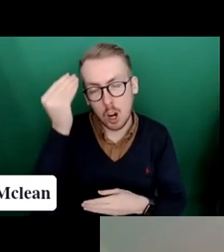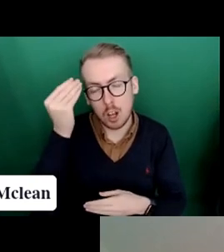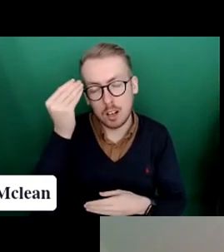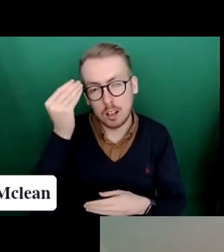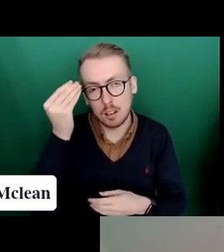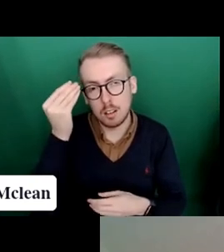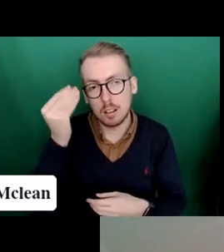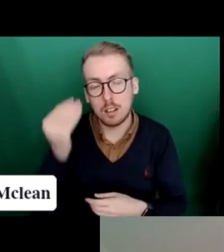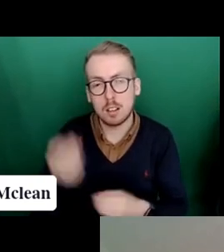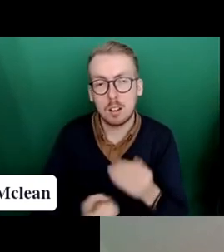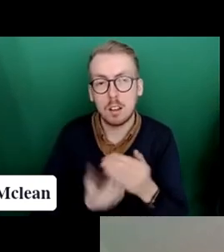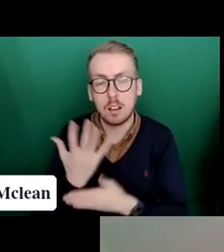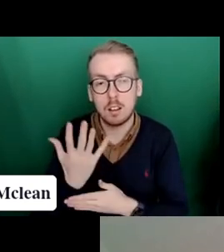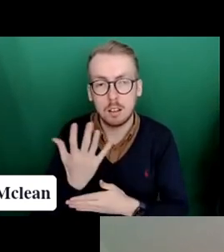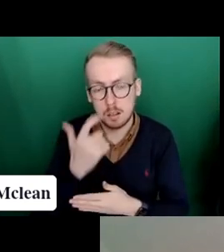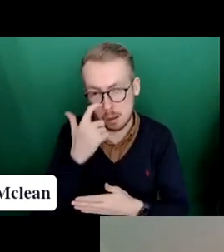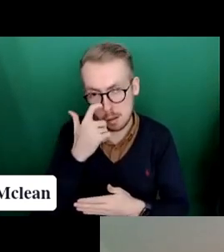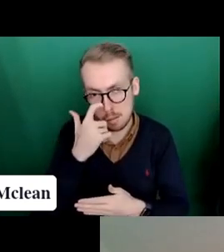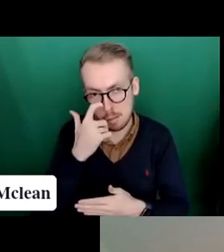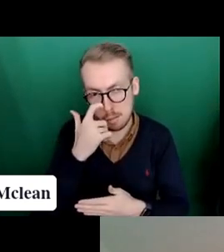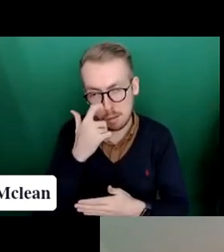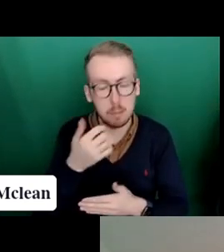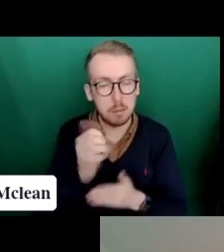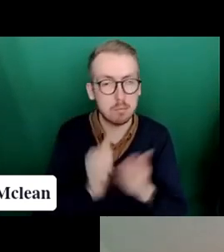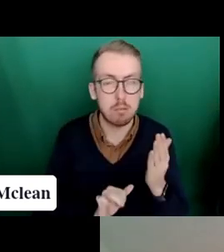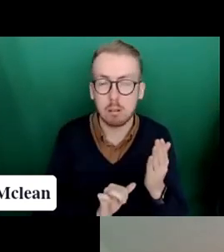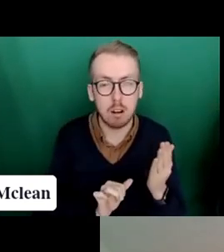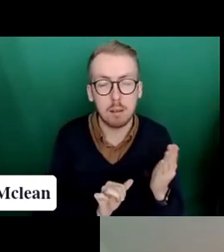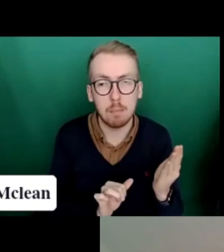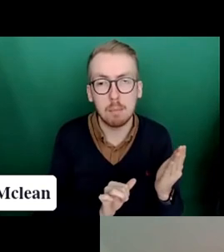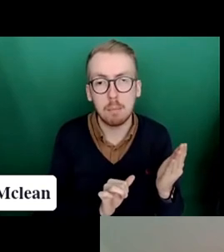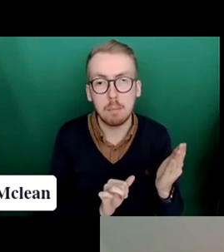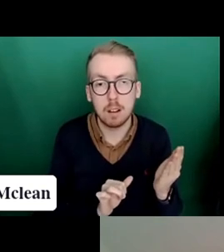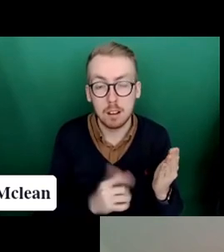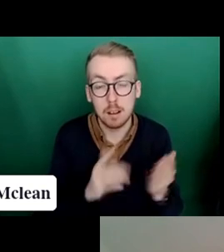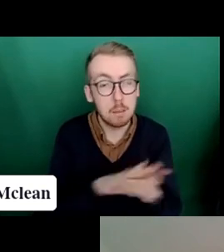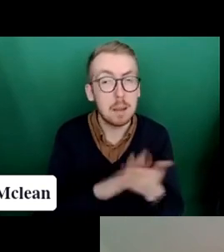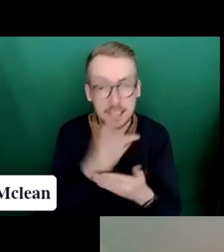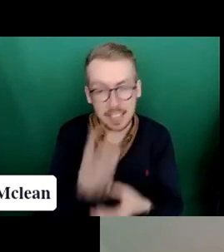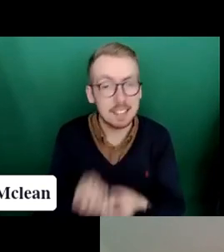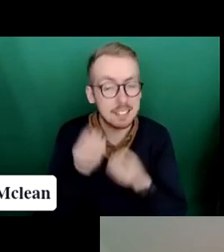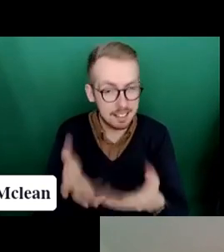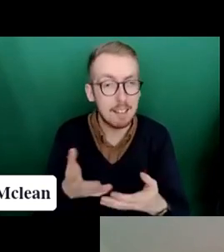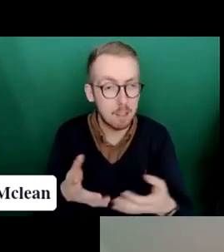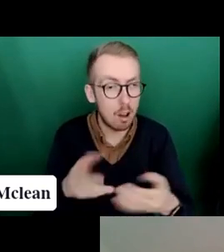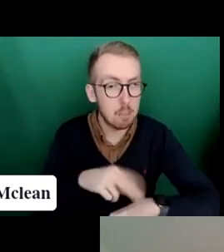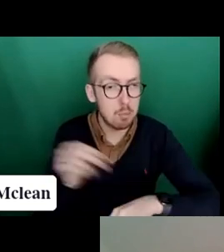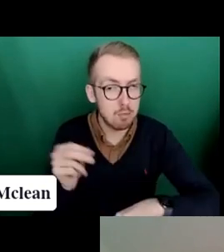learning and development 11, LND 11. And that enables you to deliver apprenticeships if you